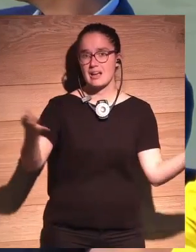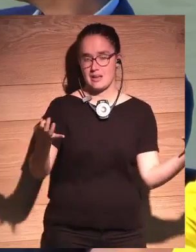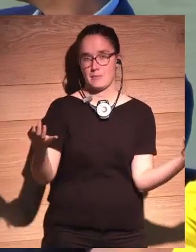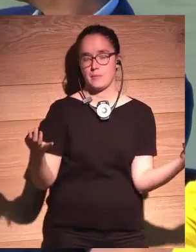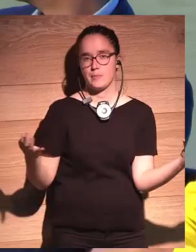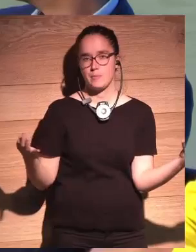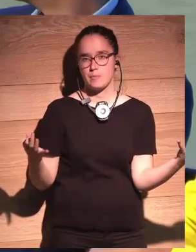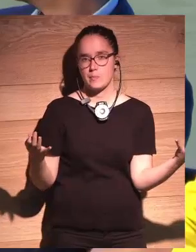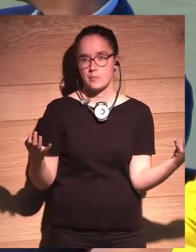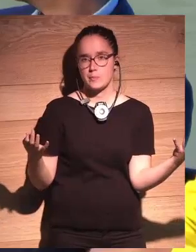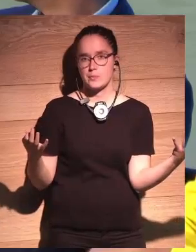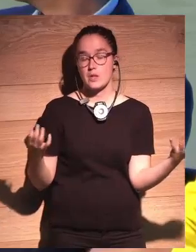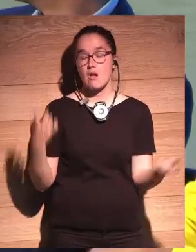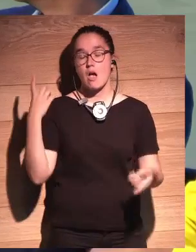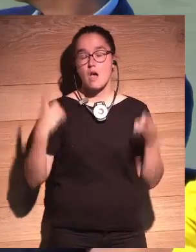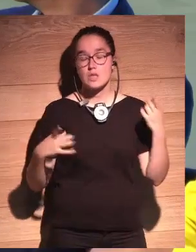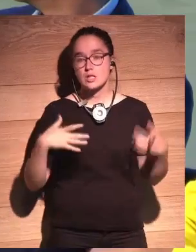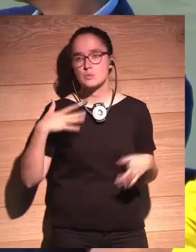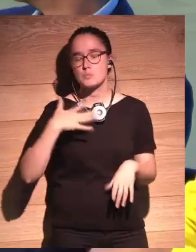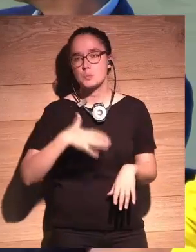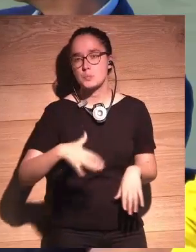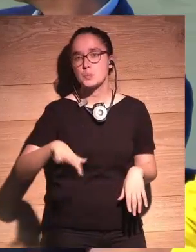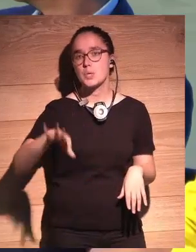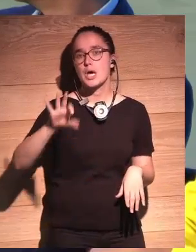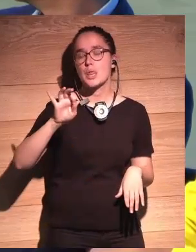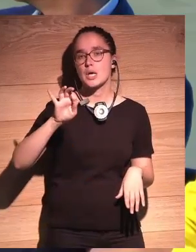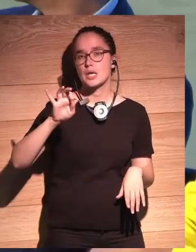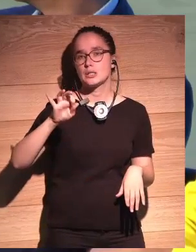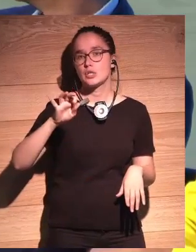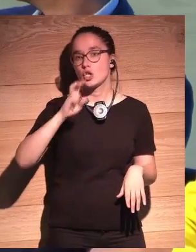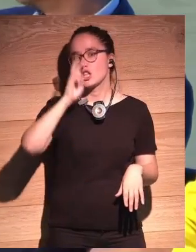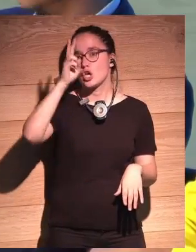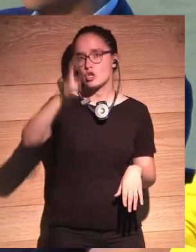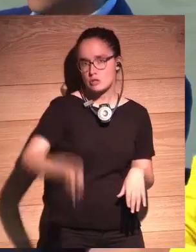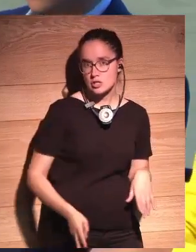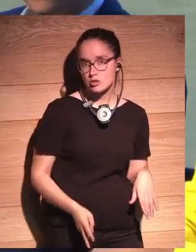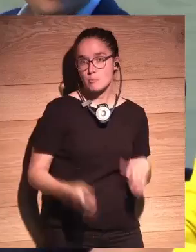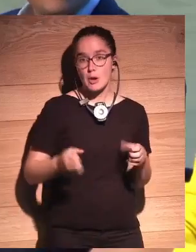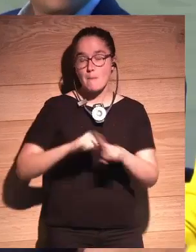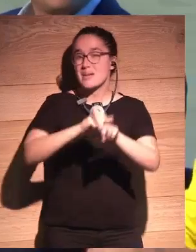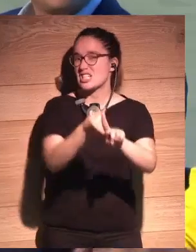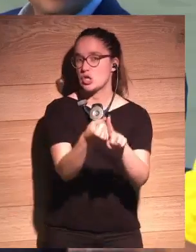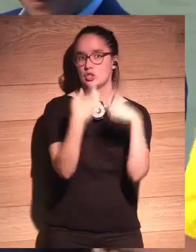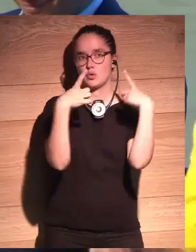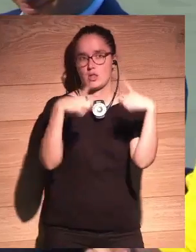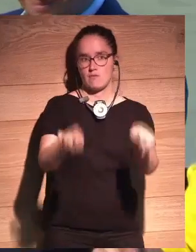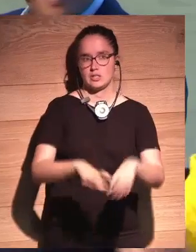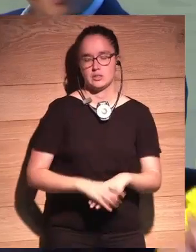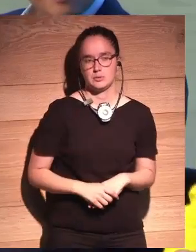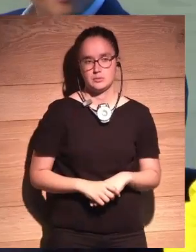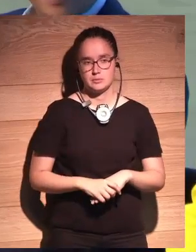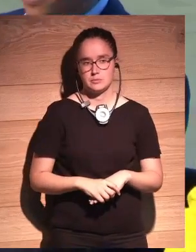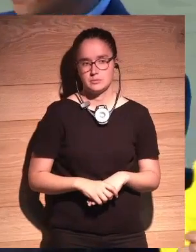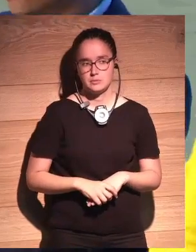it's sometimes better it takes 2 years more than to press something through. I completely agree.